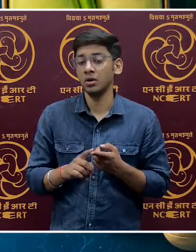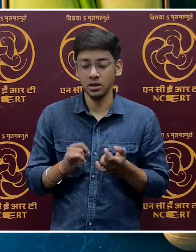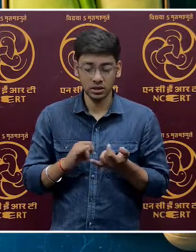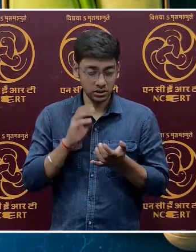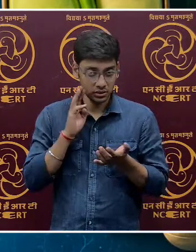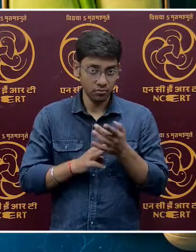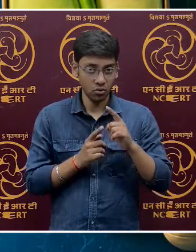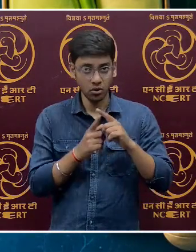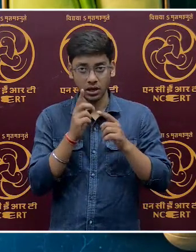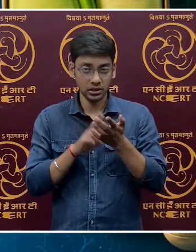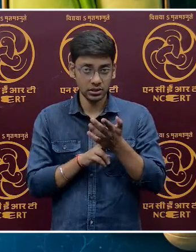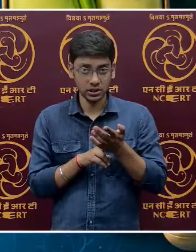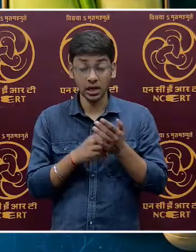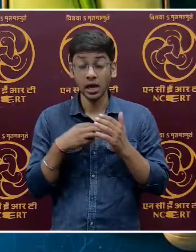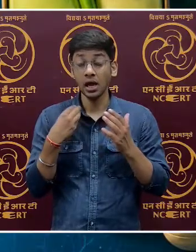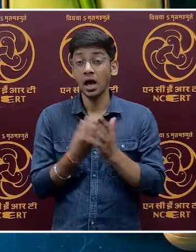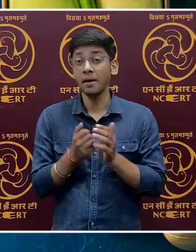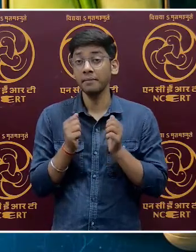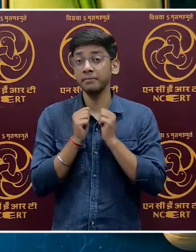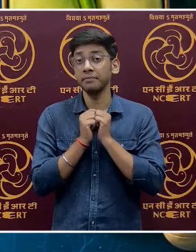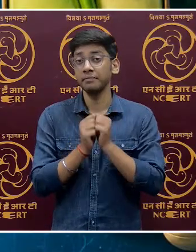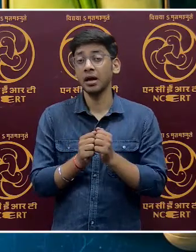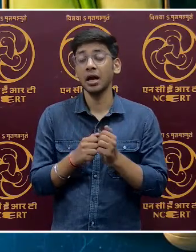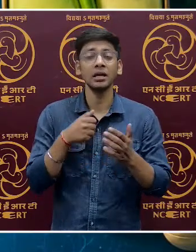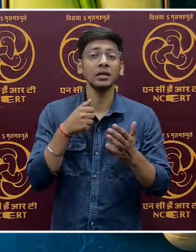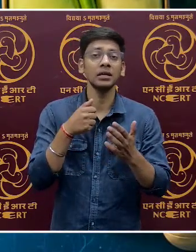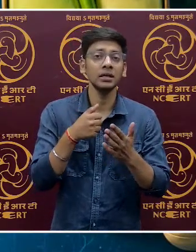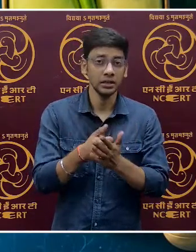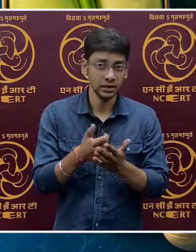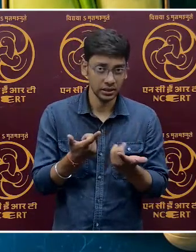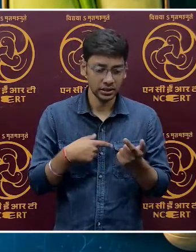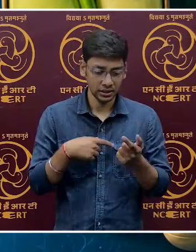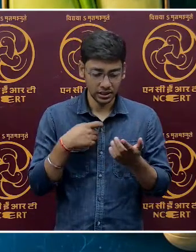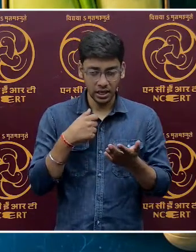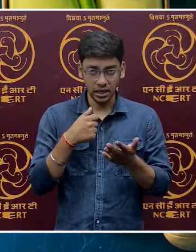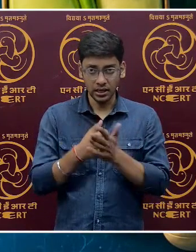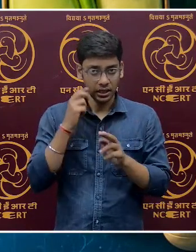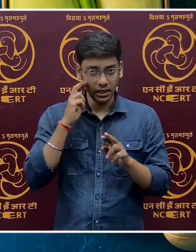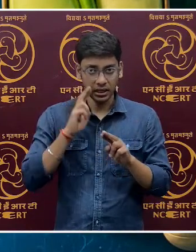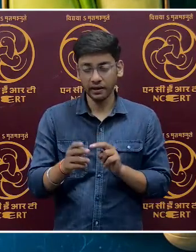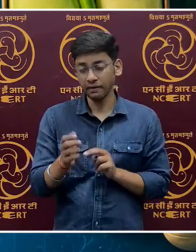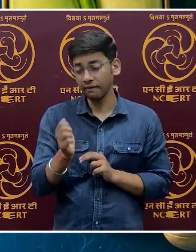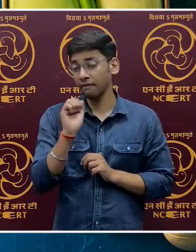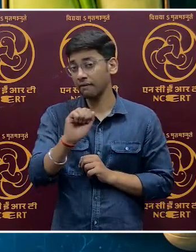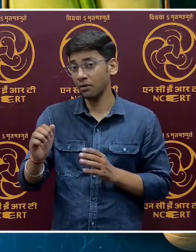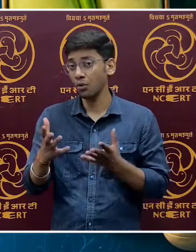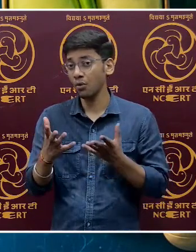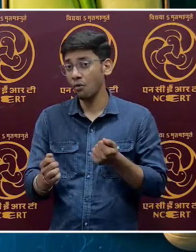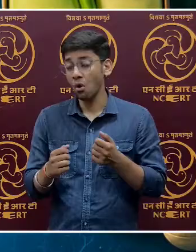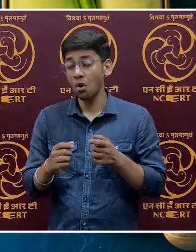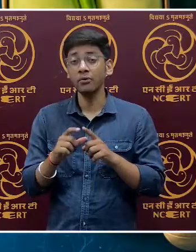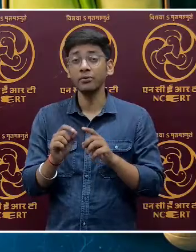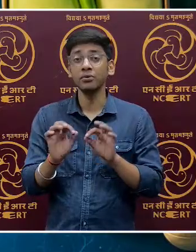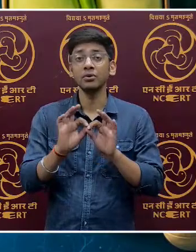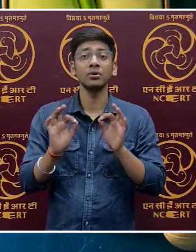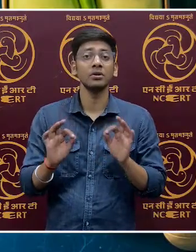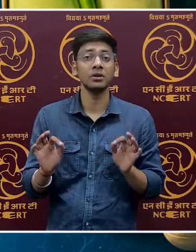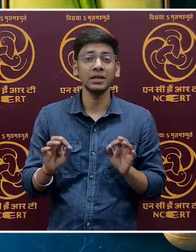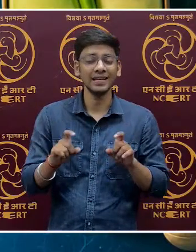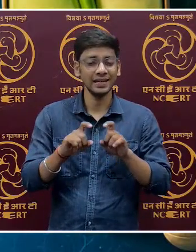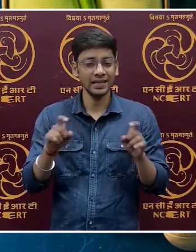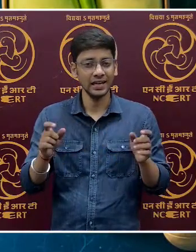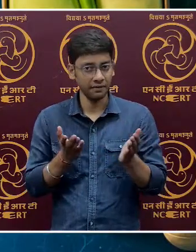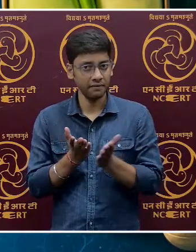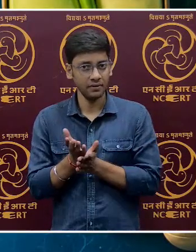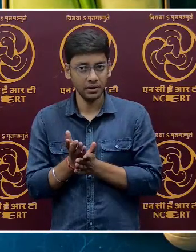can see we are in a position to reach to our simulation. But if you want to get it done in a very clear manner